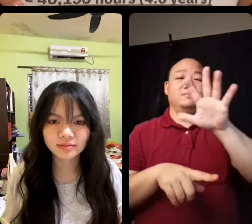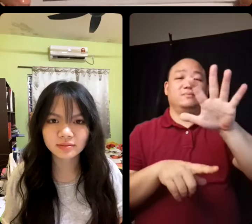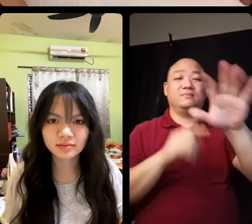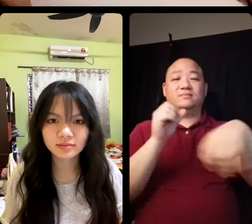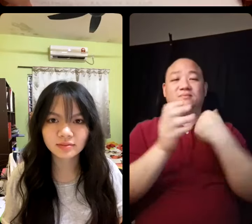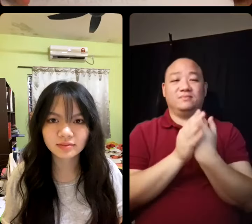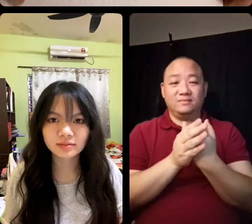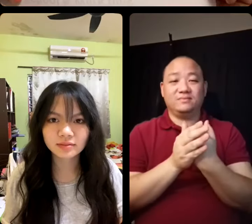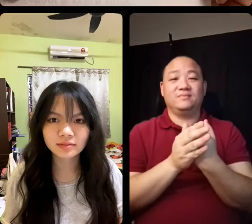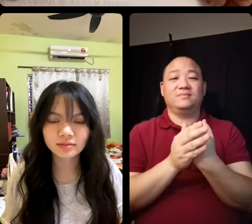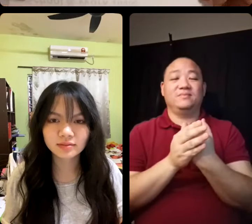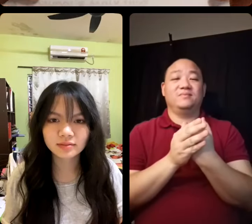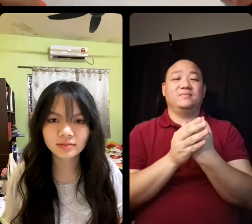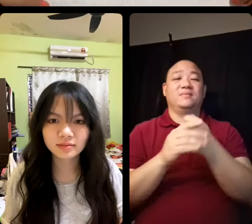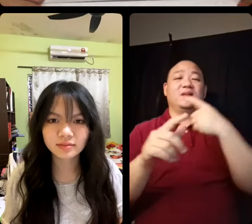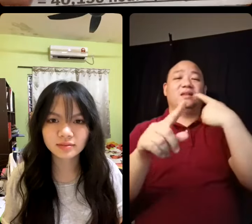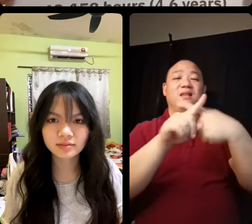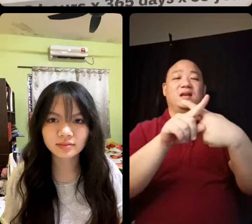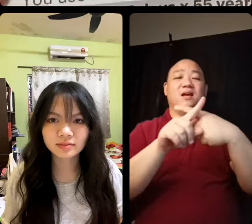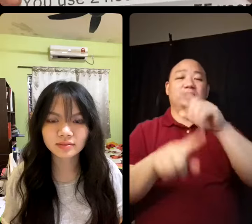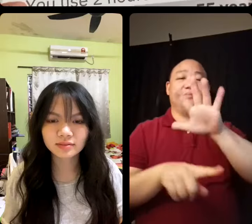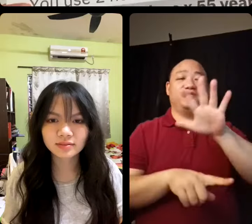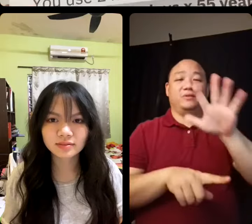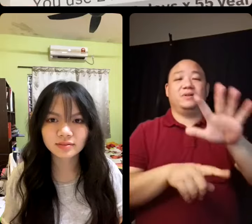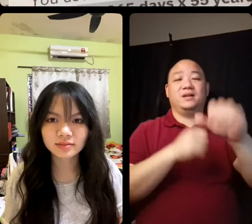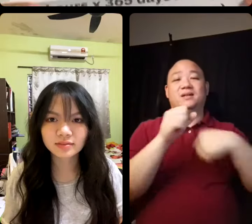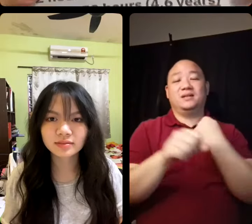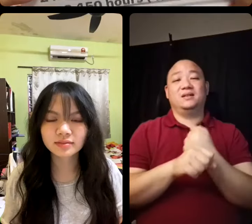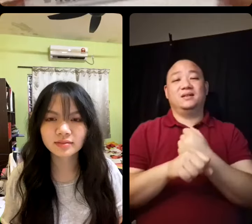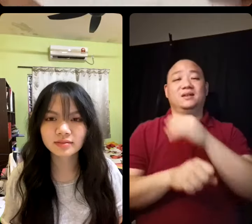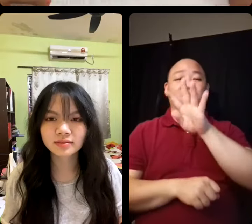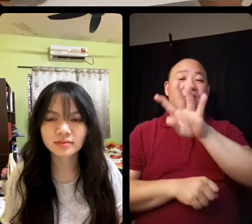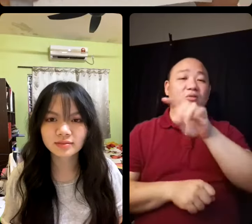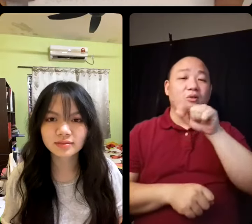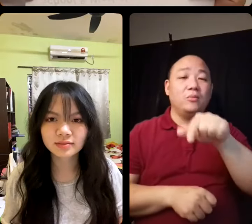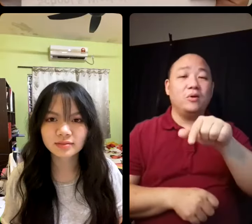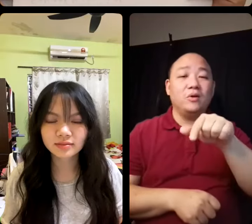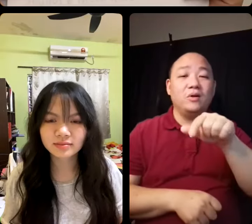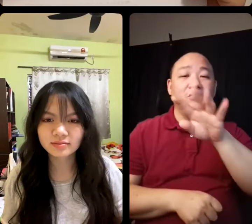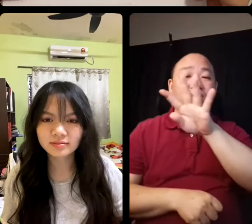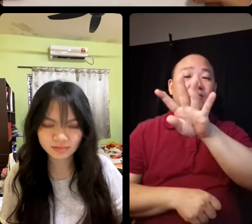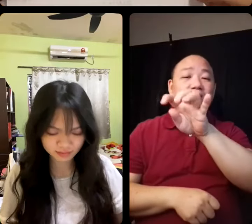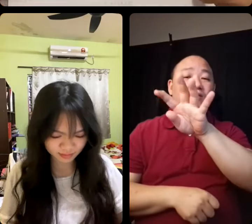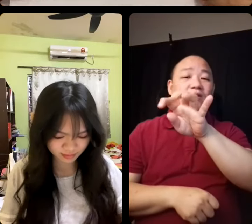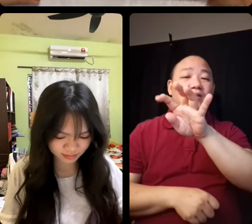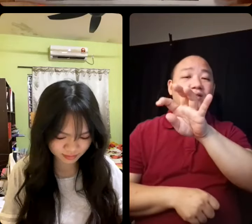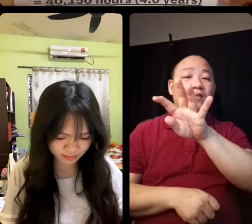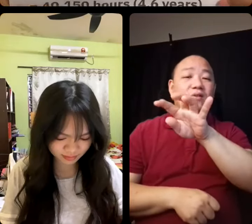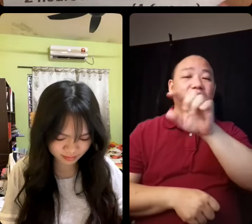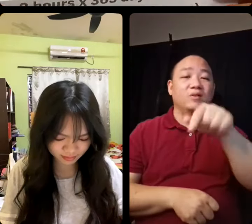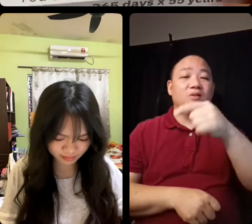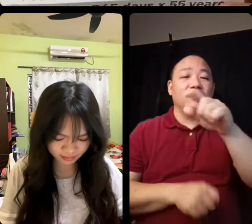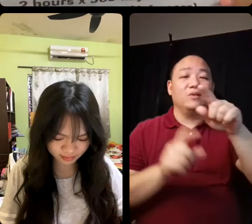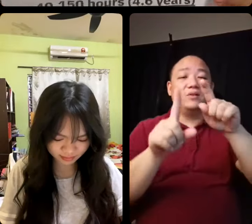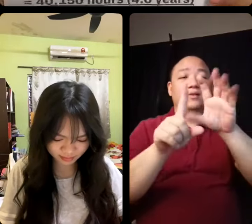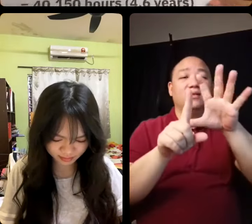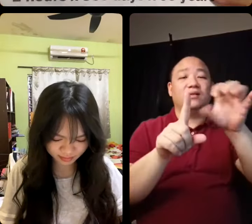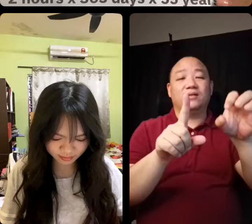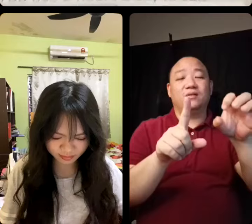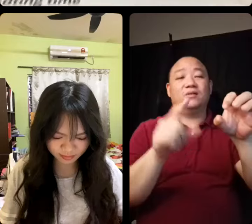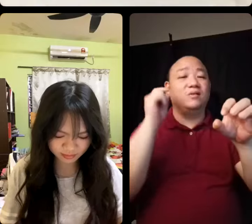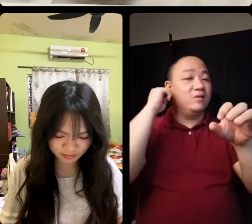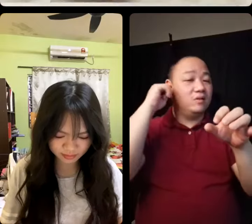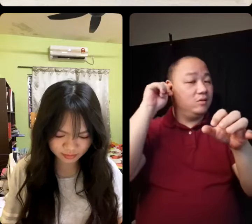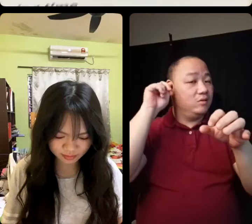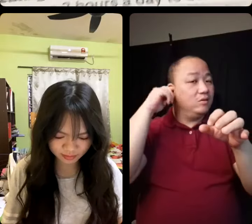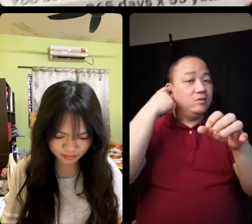eat. 4.6 years. Semua-semua sekalian di sini. So we actually spend 4.6 years to eat in our life.